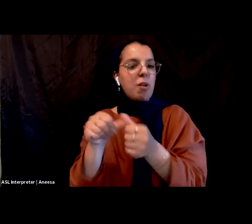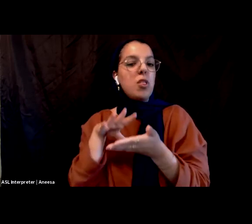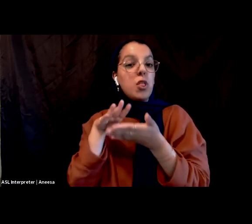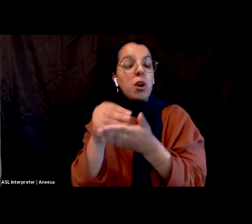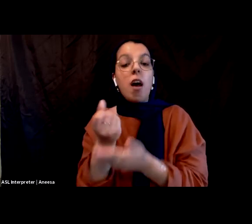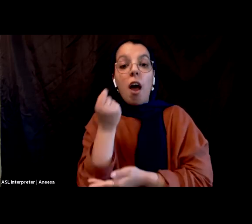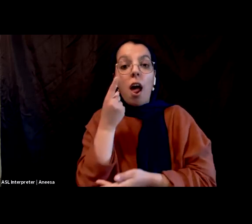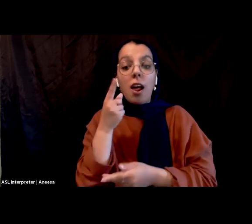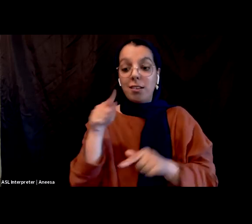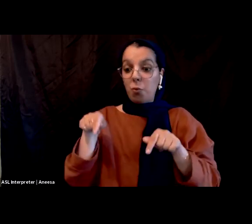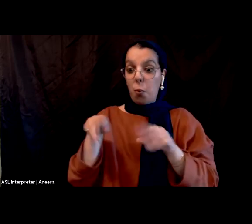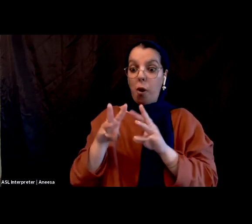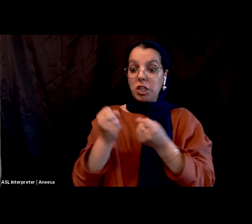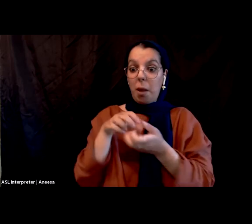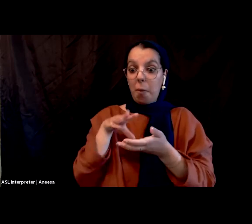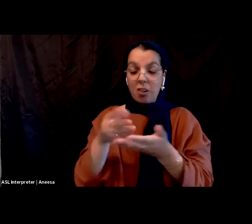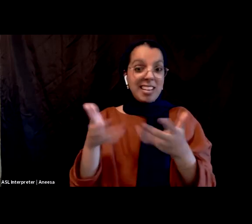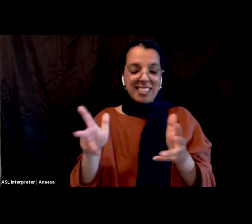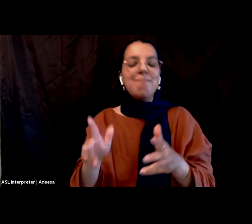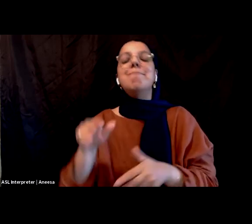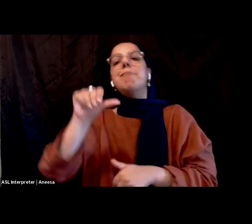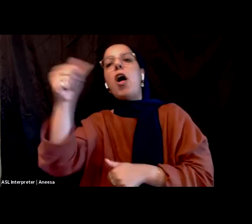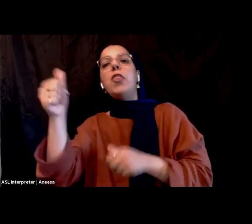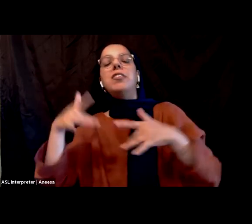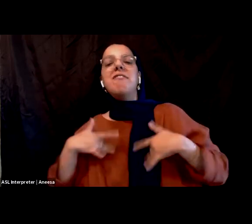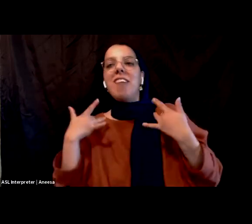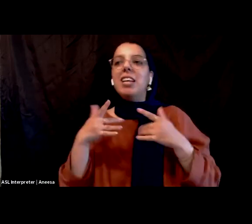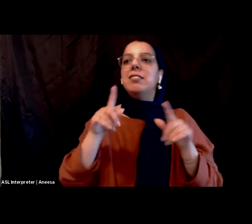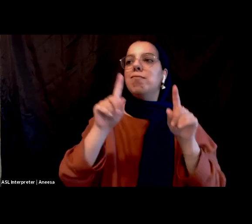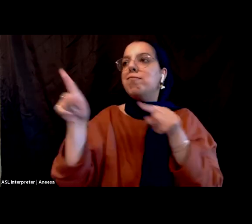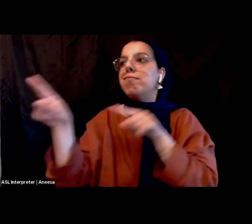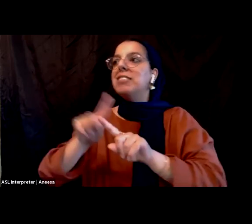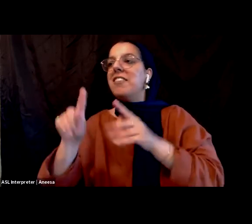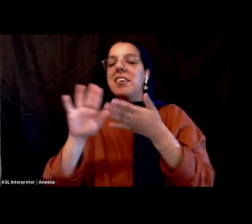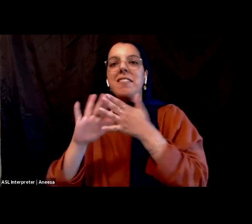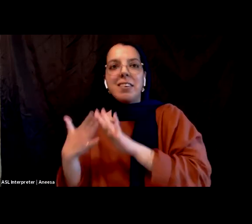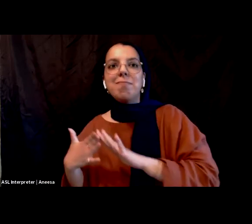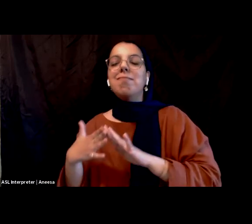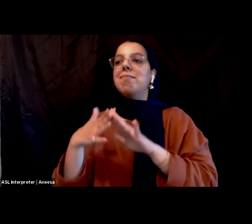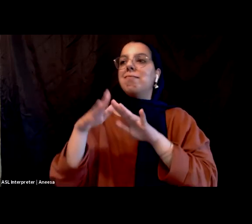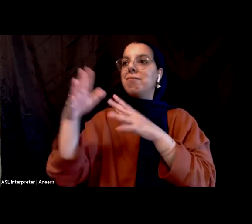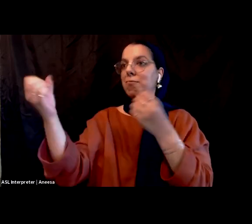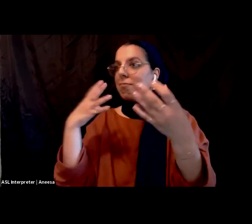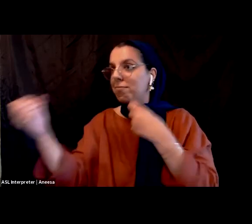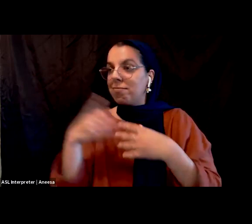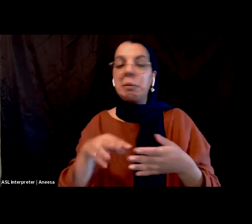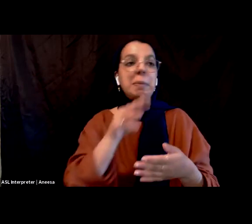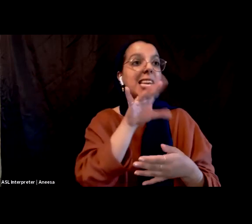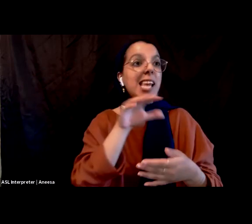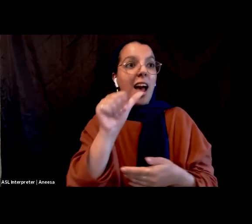continue to learn outside of these sessions, pay attention to what our community is telling us, what's happening in the media, in the